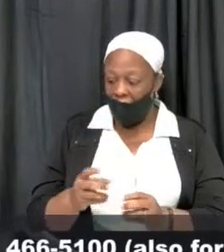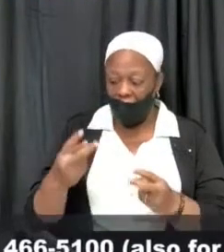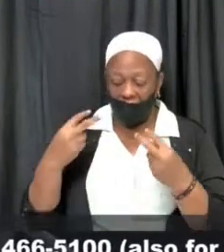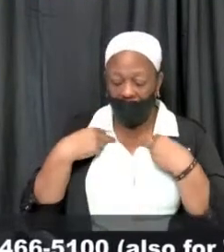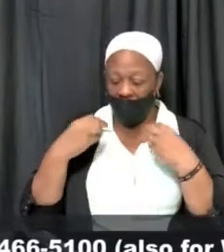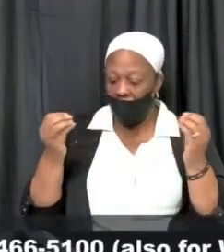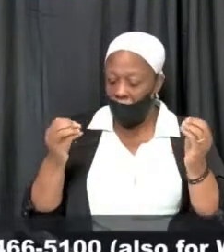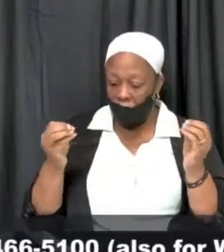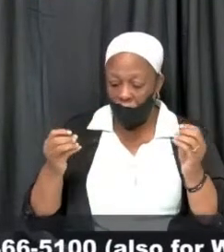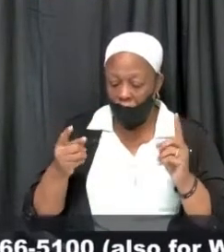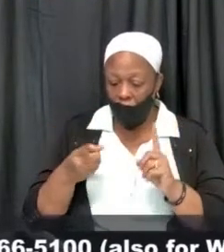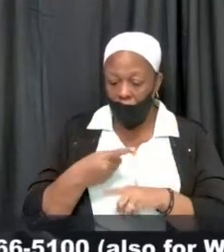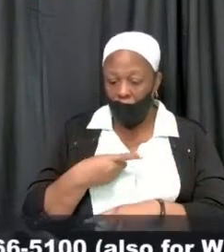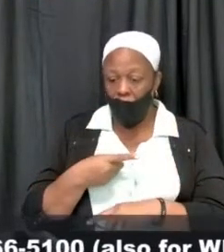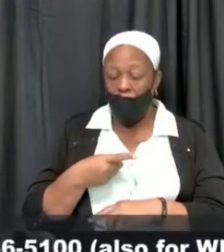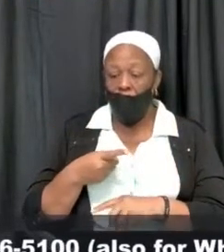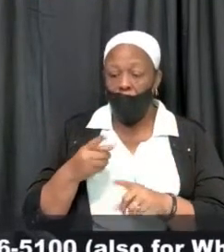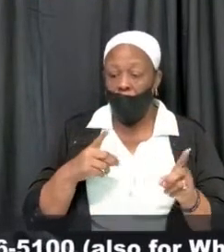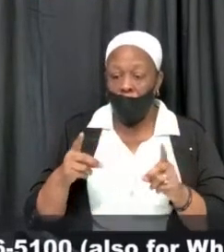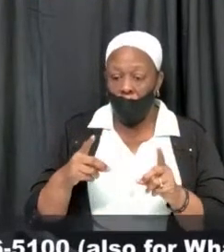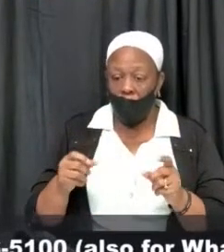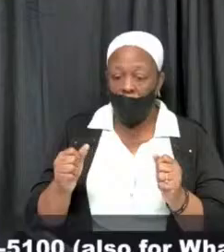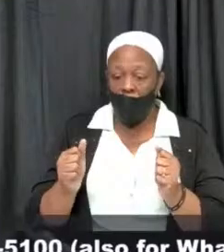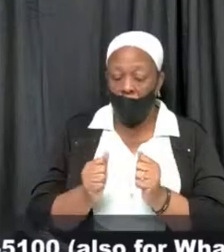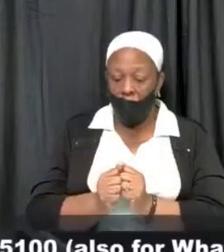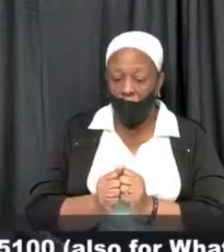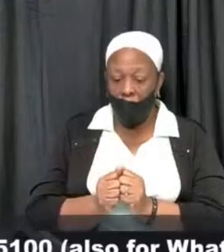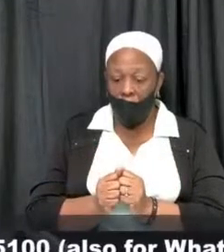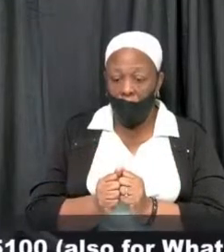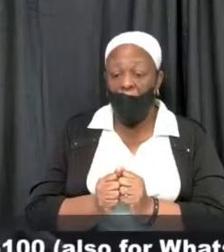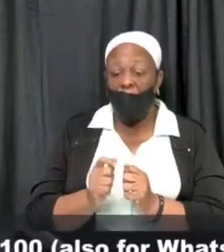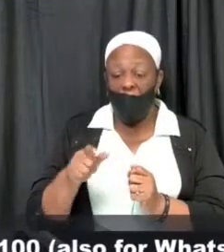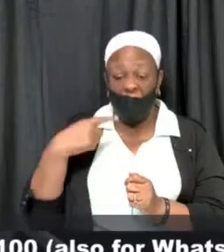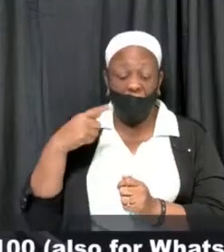We can say categorically that we believe this to be nonsense.